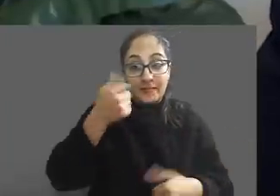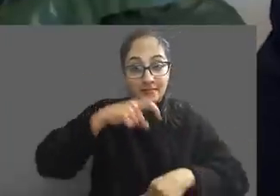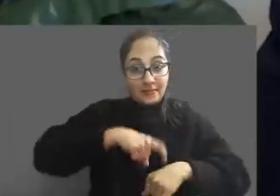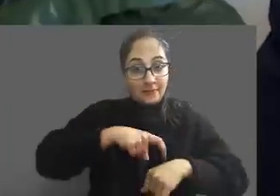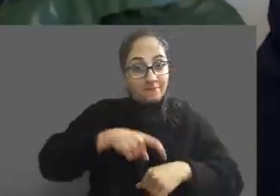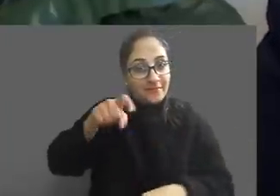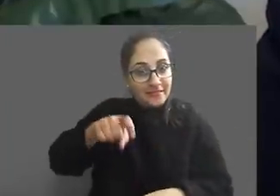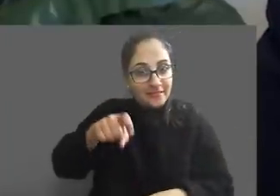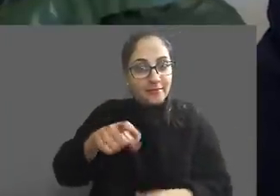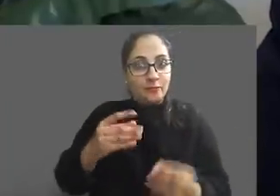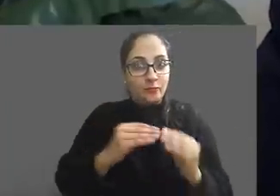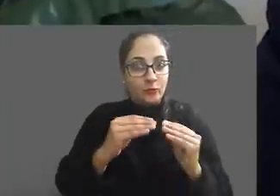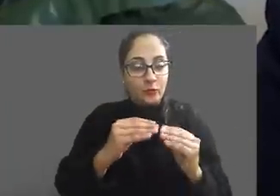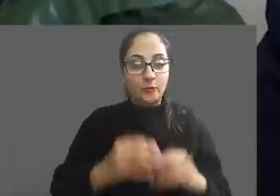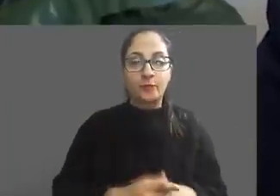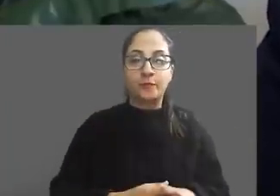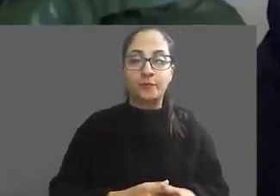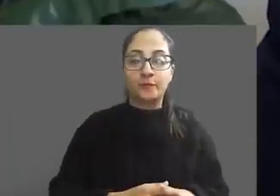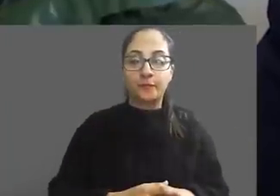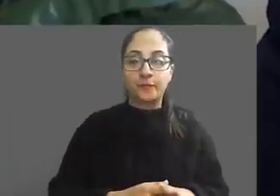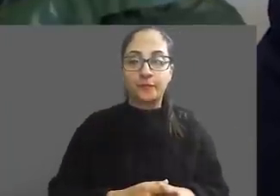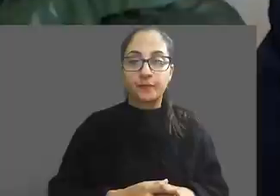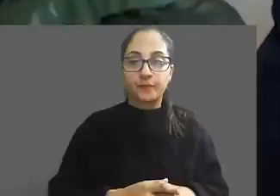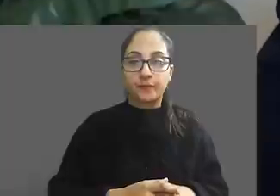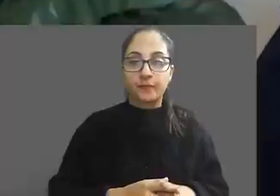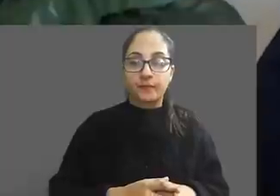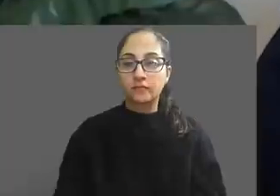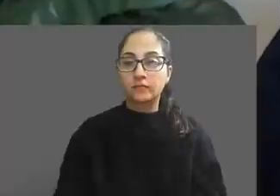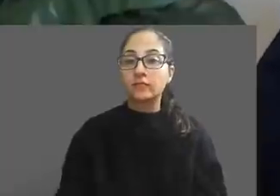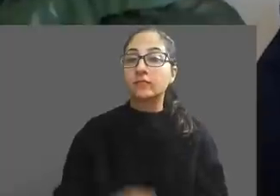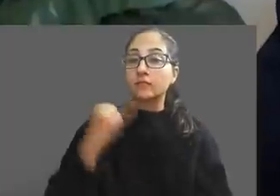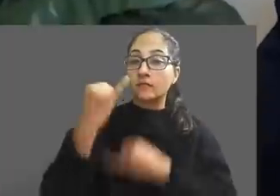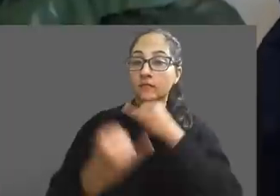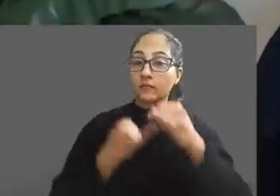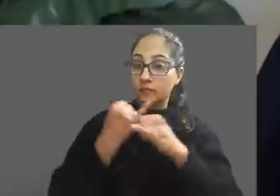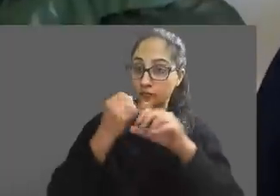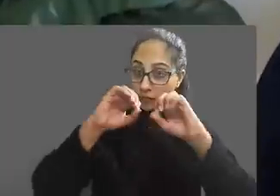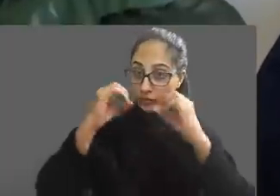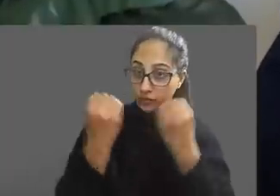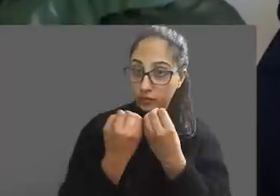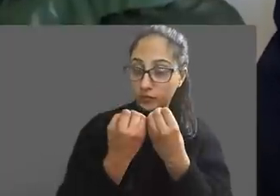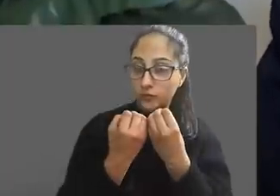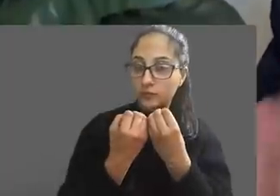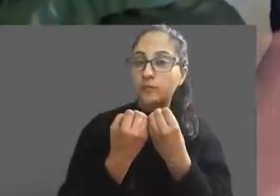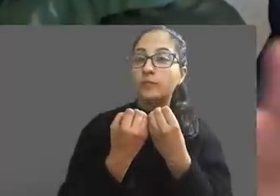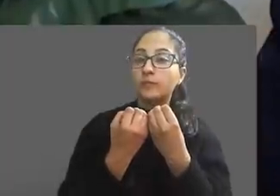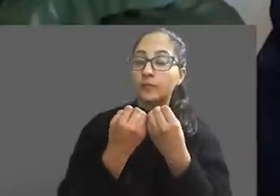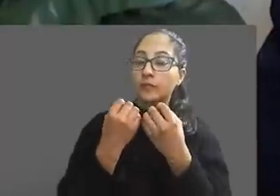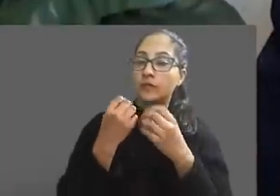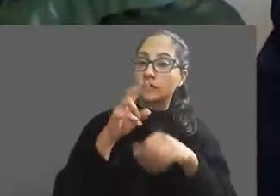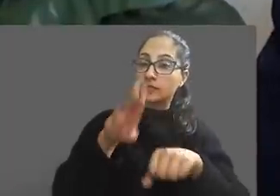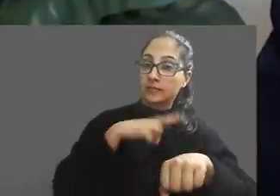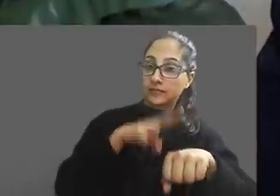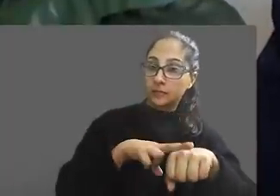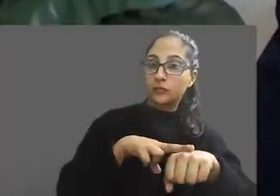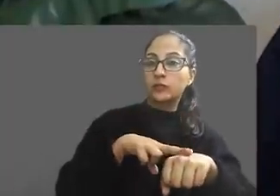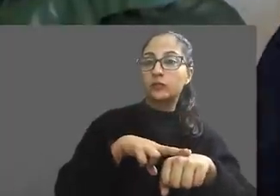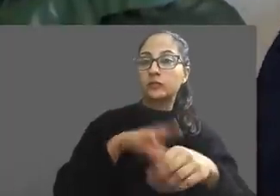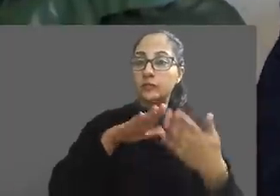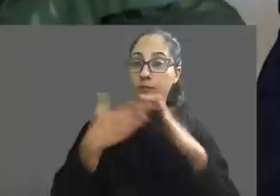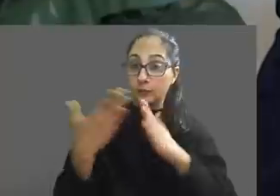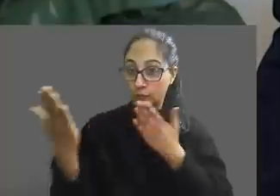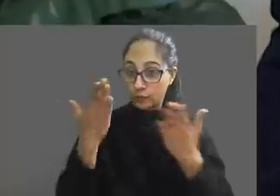decades of research on how volunteering benefits the volunteers themselves, not just those they